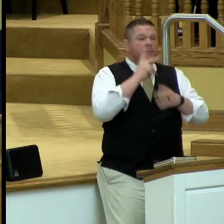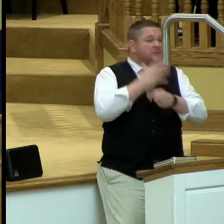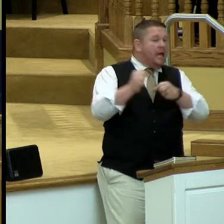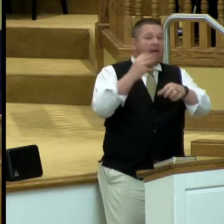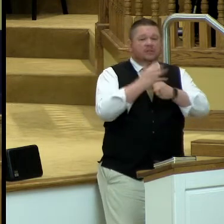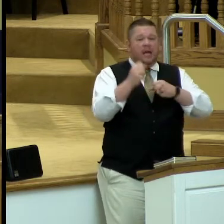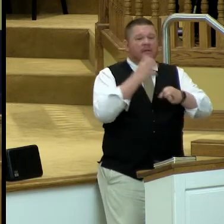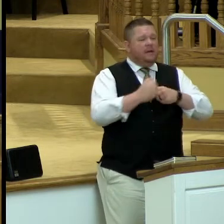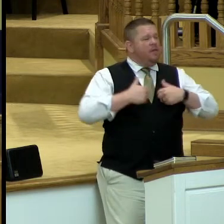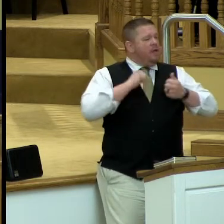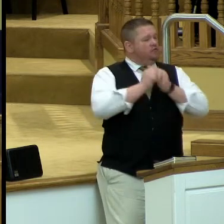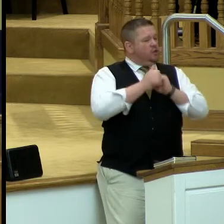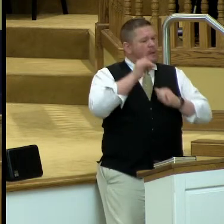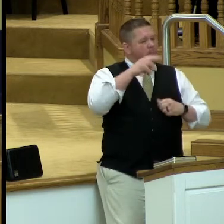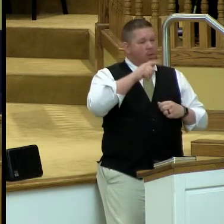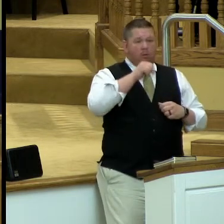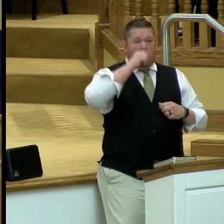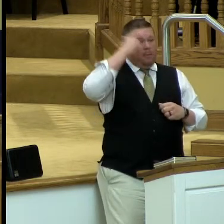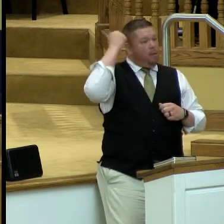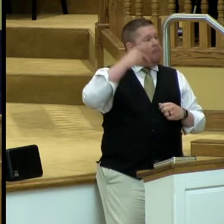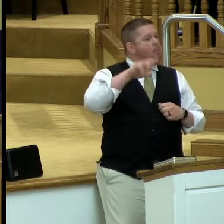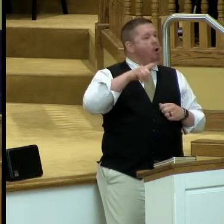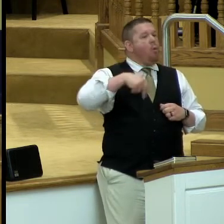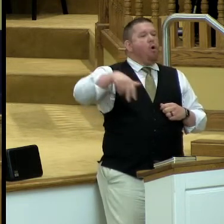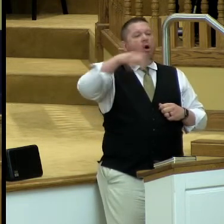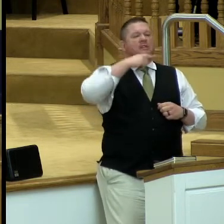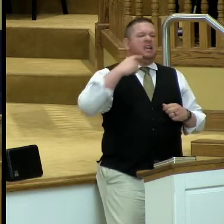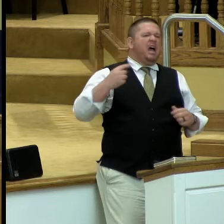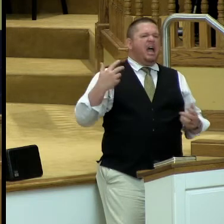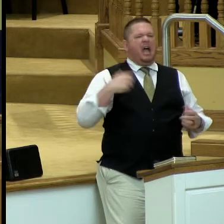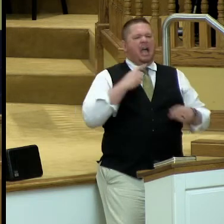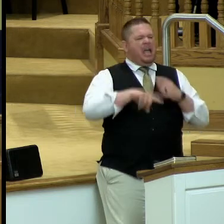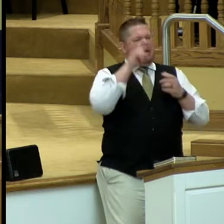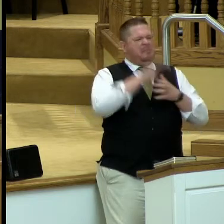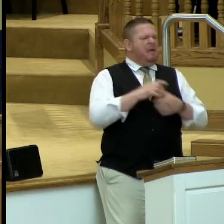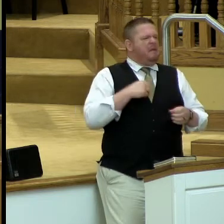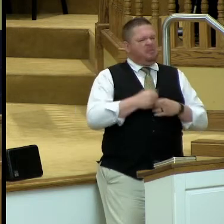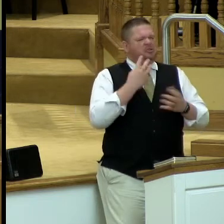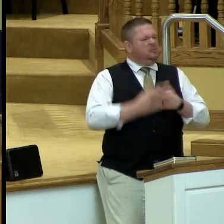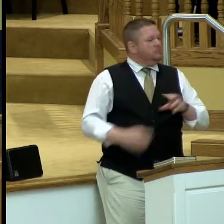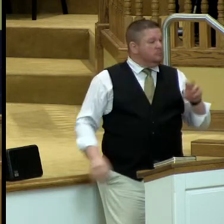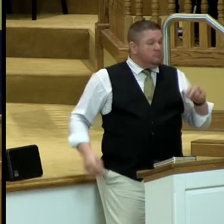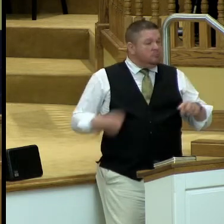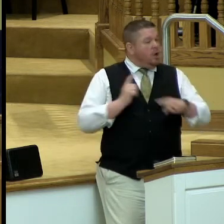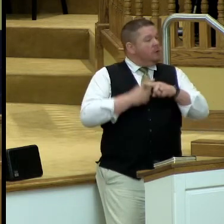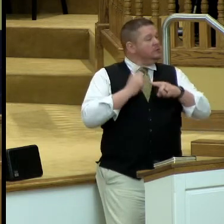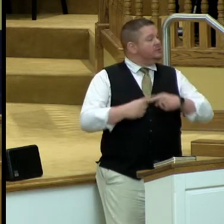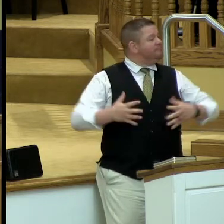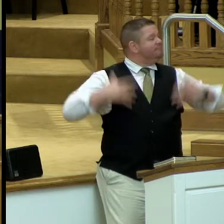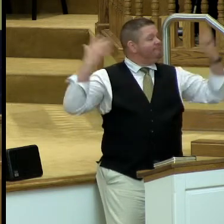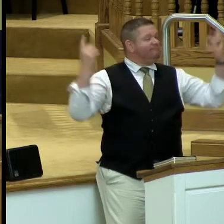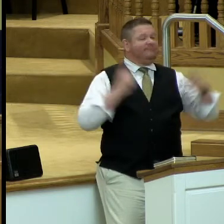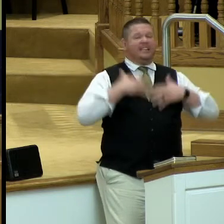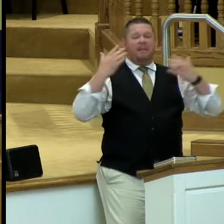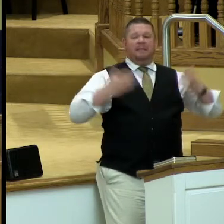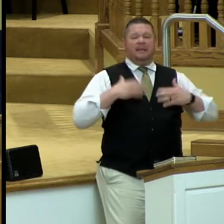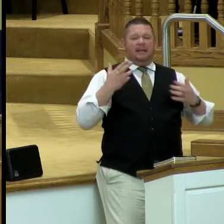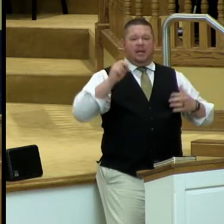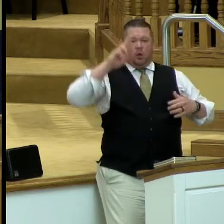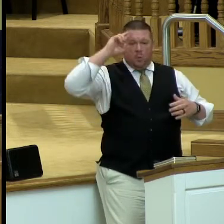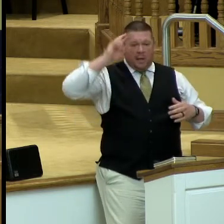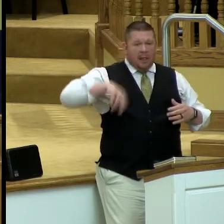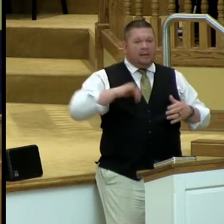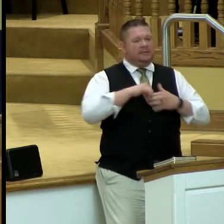got saved. I promise you, it was not because Paul walked around and was like, I can't believe I'm in jail today. Who would do this?